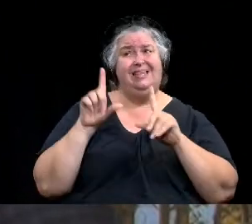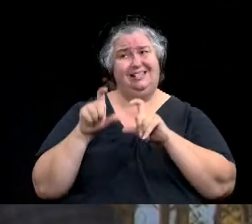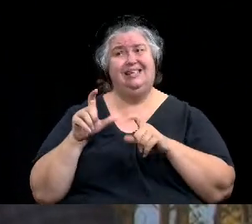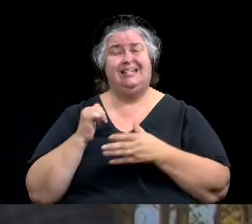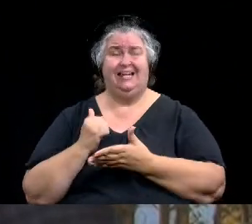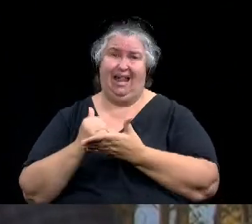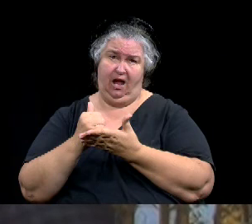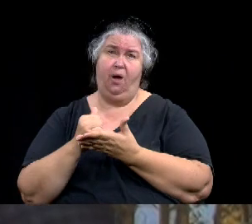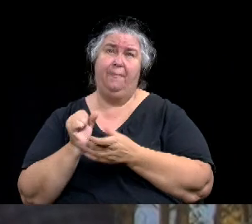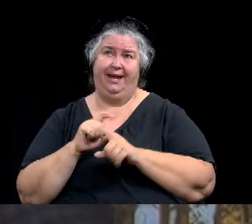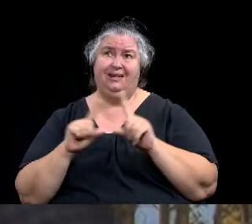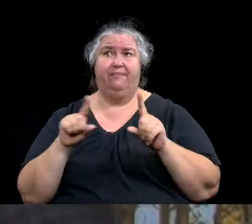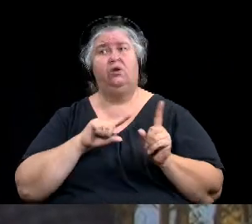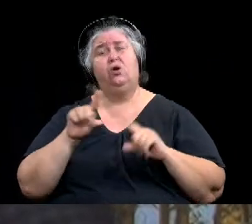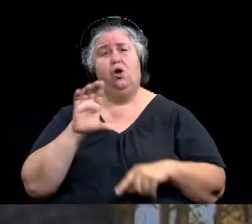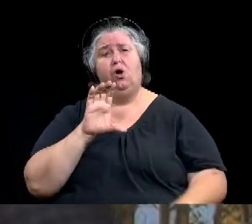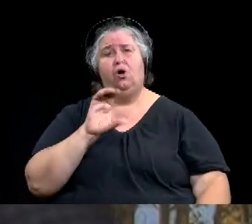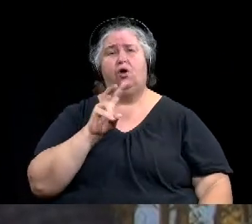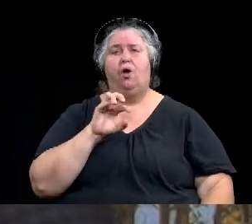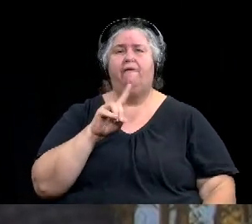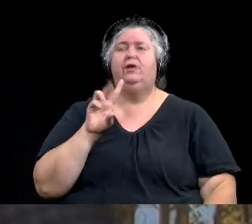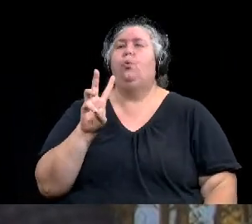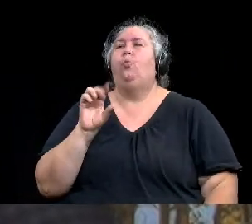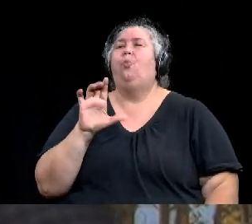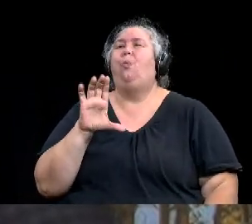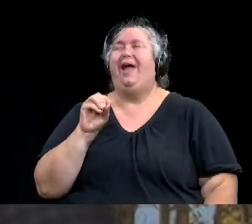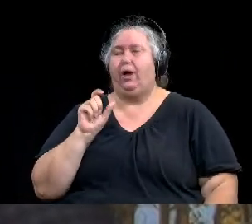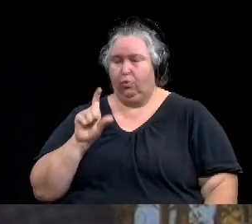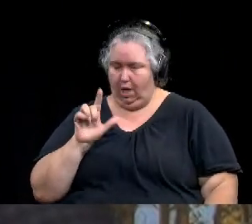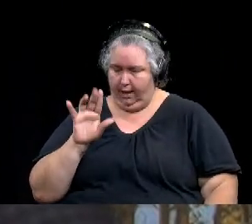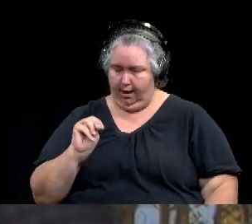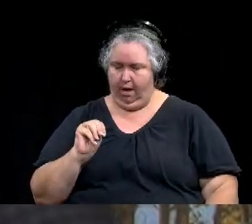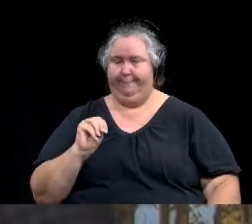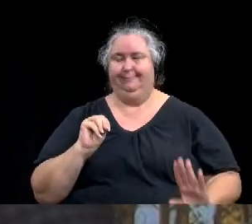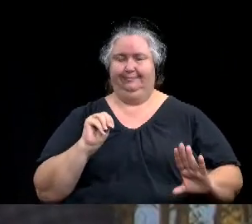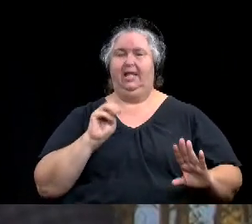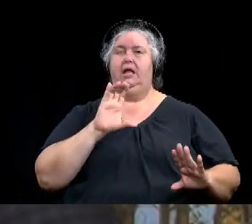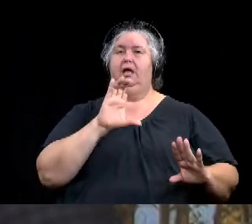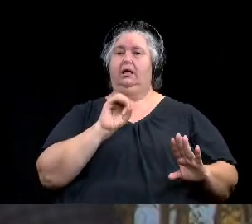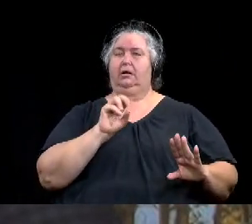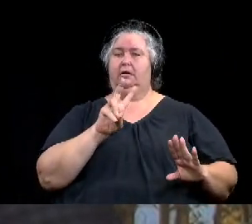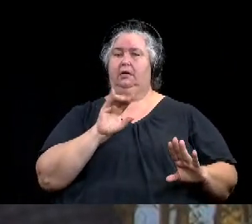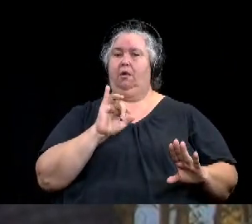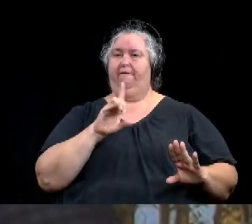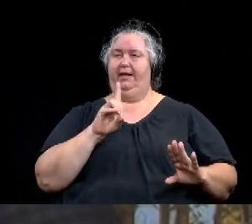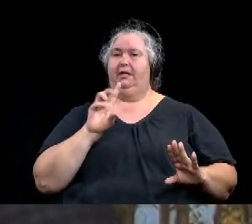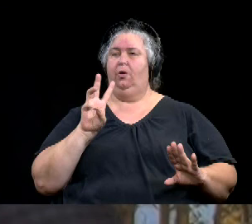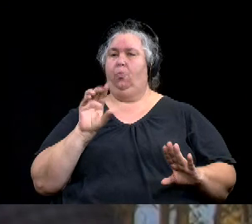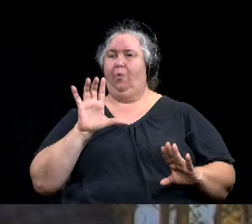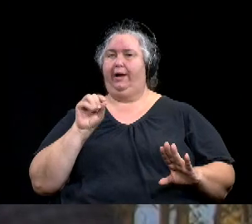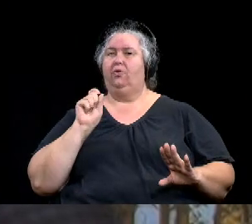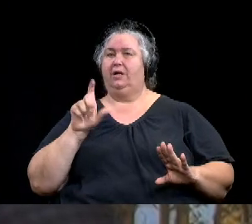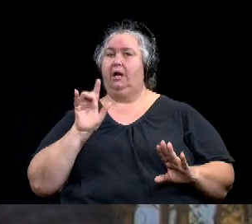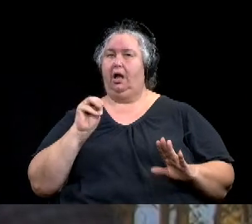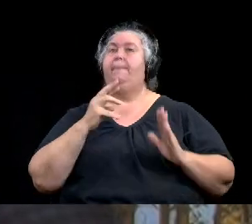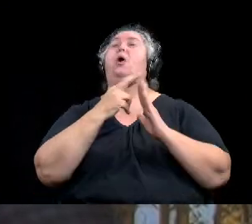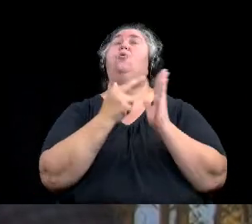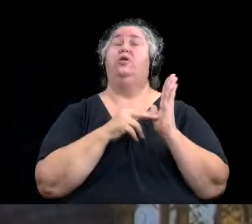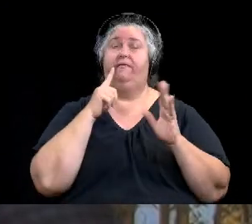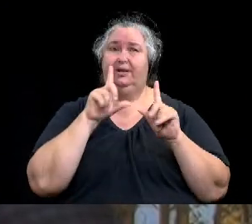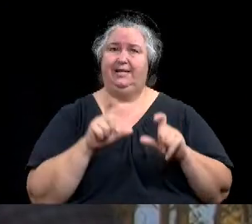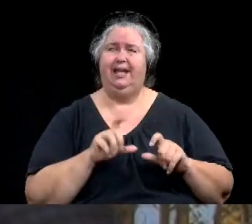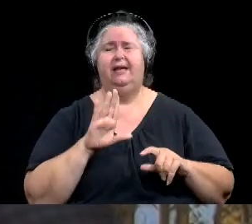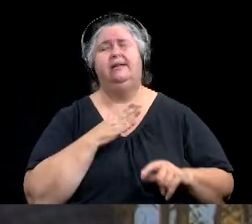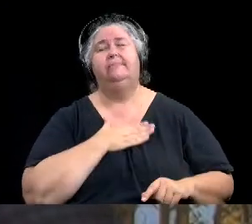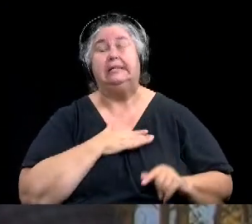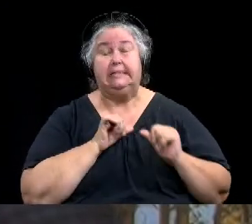difference. So go to covidwaco.com and register for a test. I have to ask you again to continue to wear your